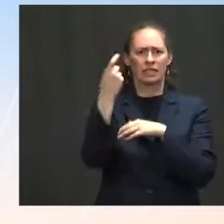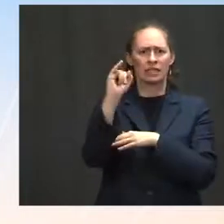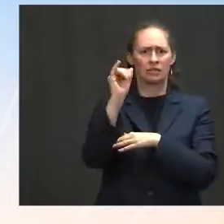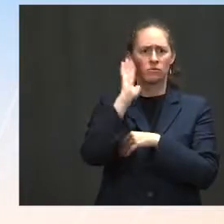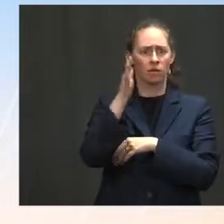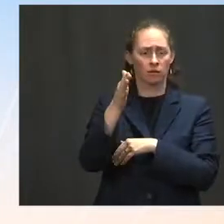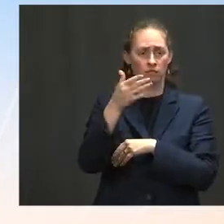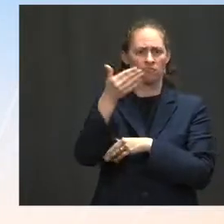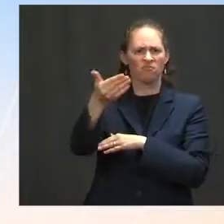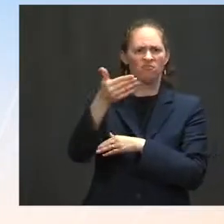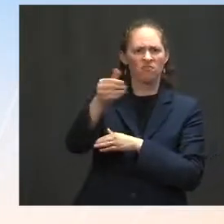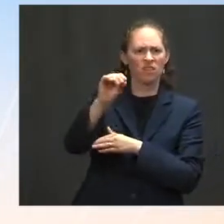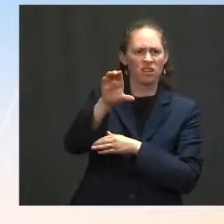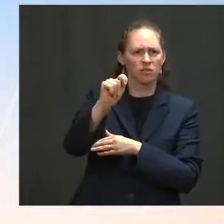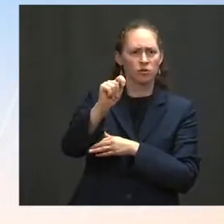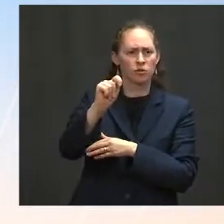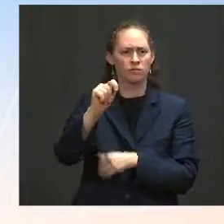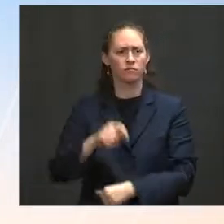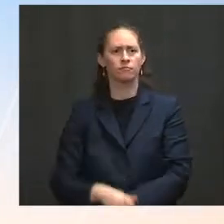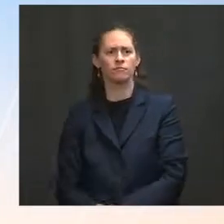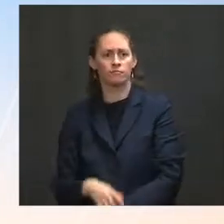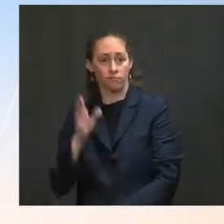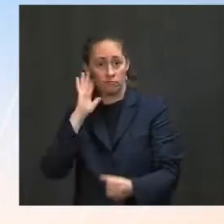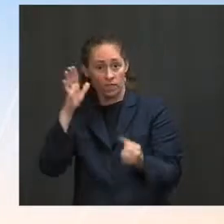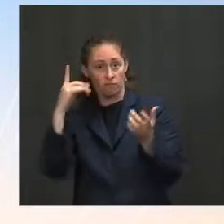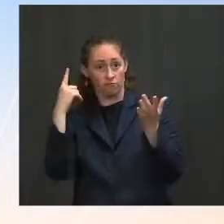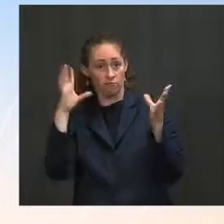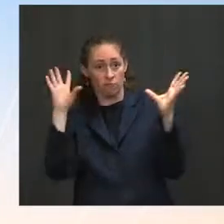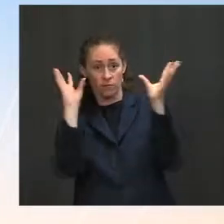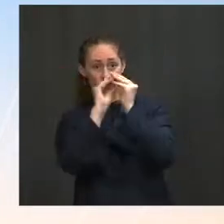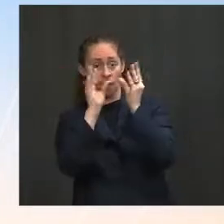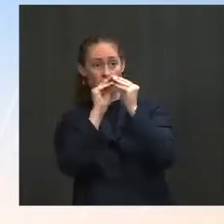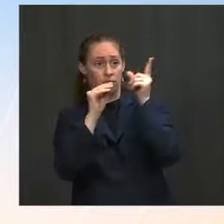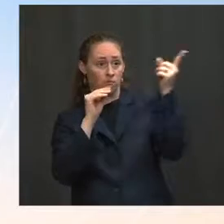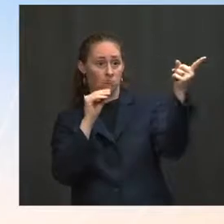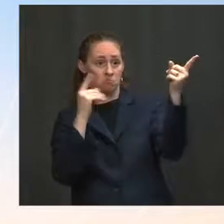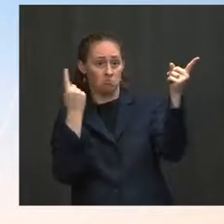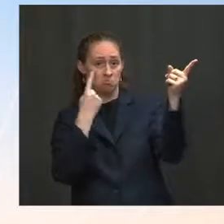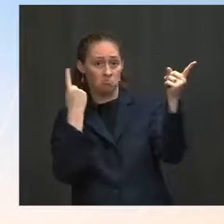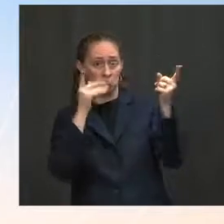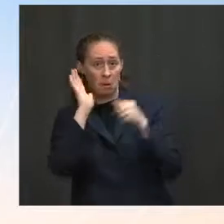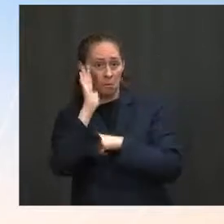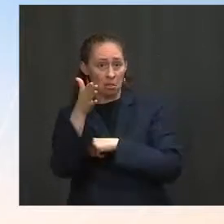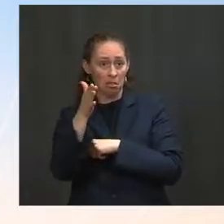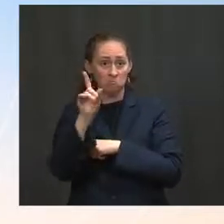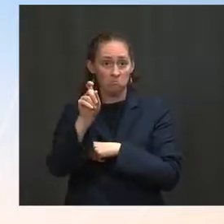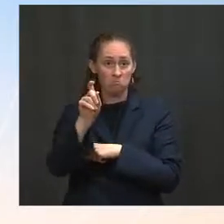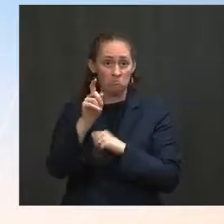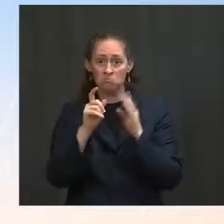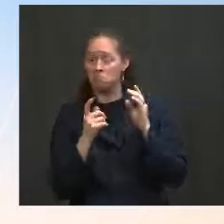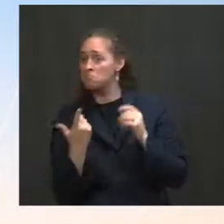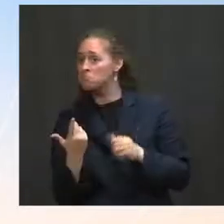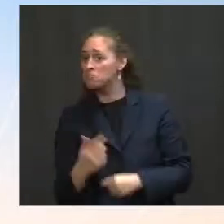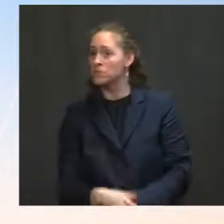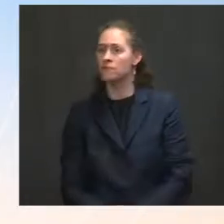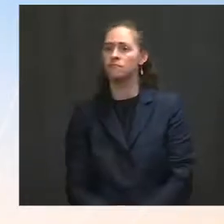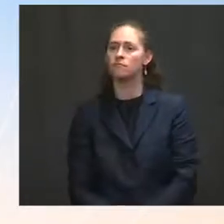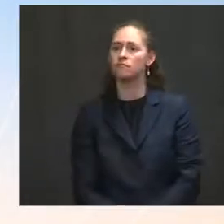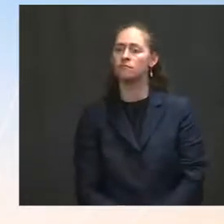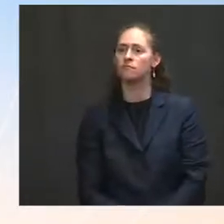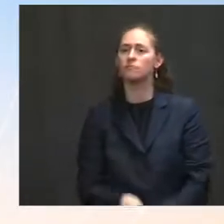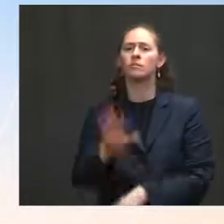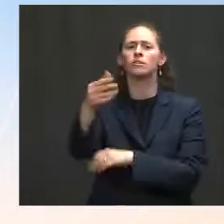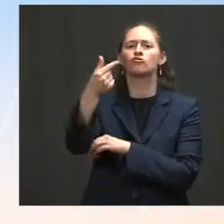Biden willing to hold a summit with Xi on the sidelines? I know the G20 summit is coming up right around